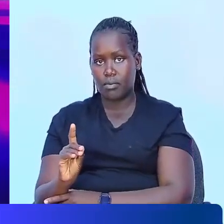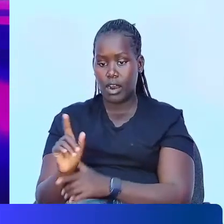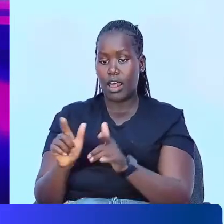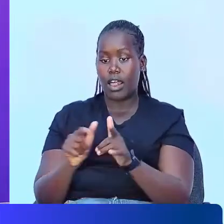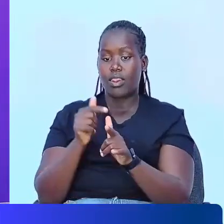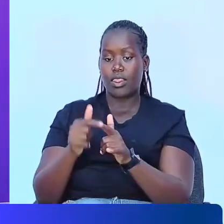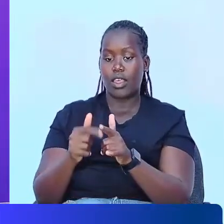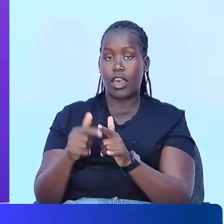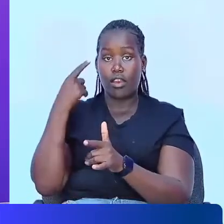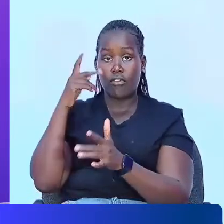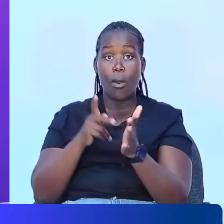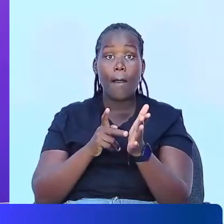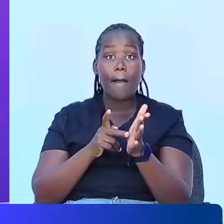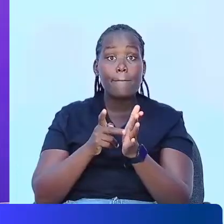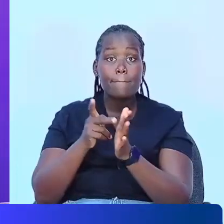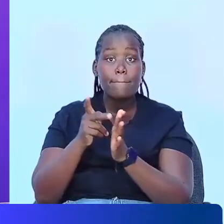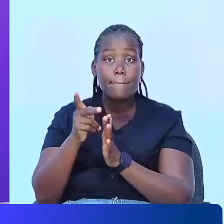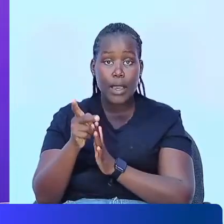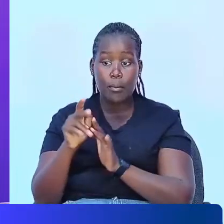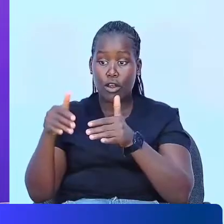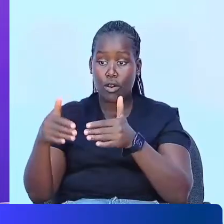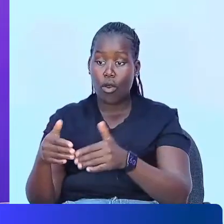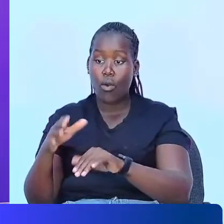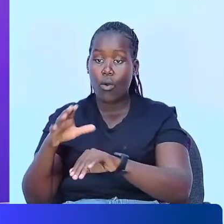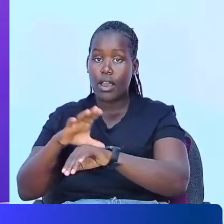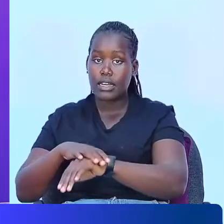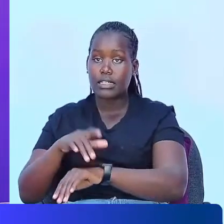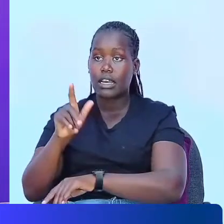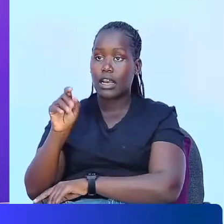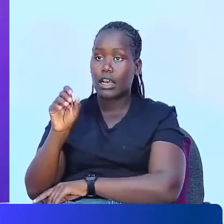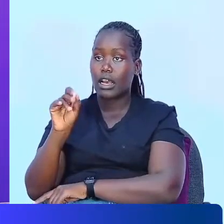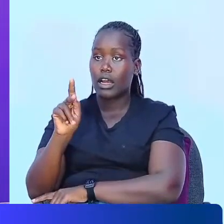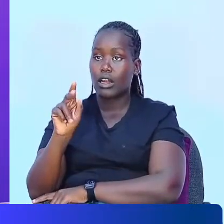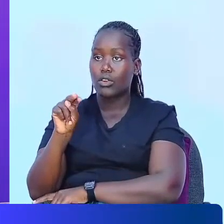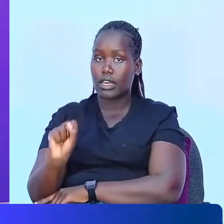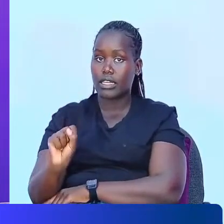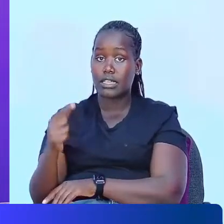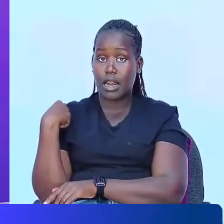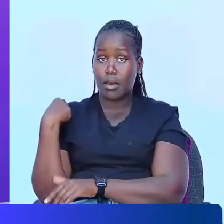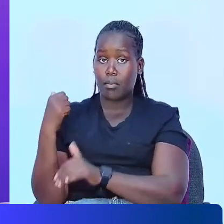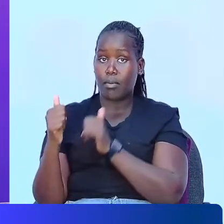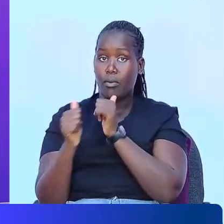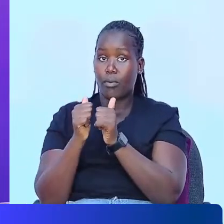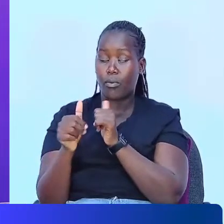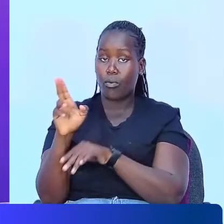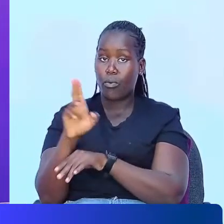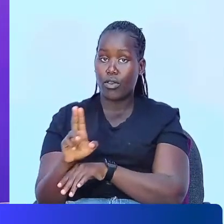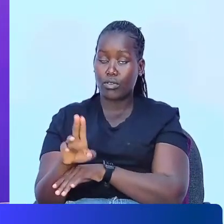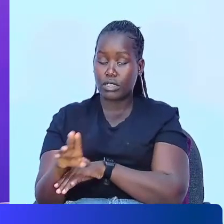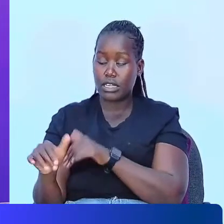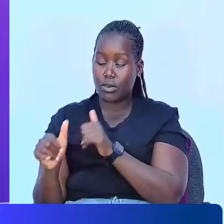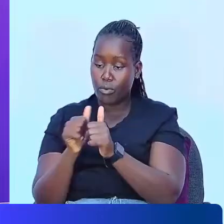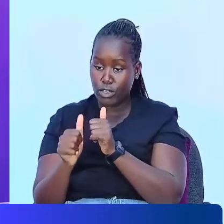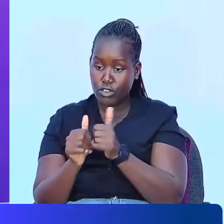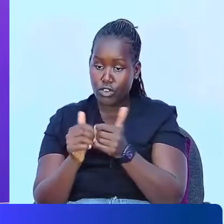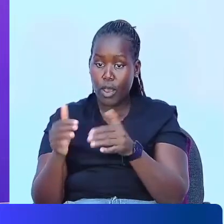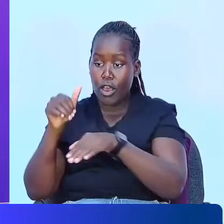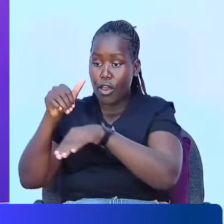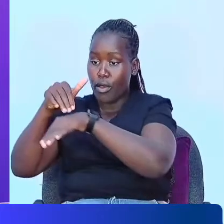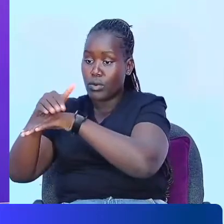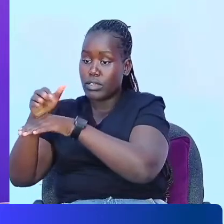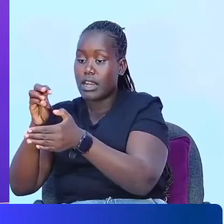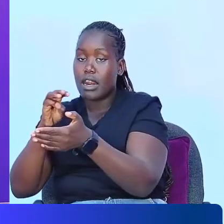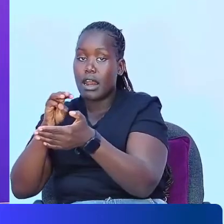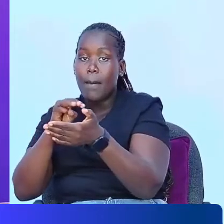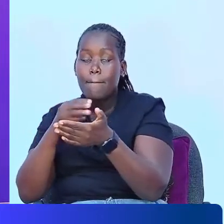for payment or for buying of token, the number we use for buying of token, where you send your money,